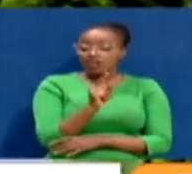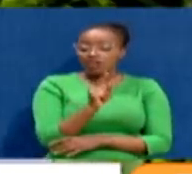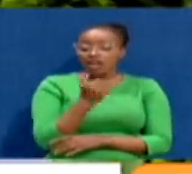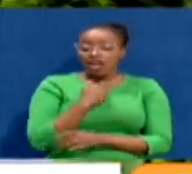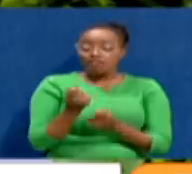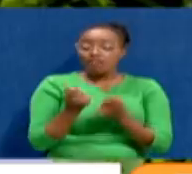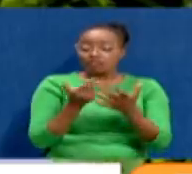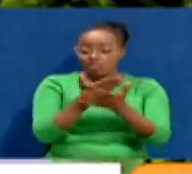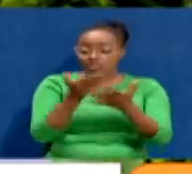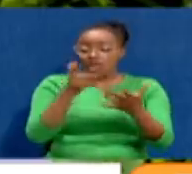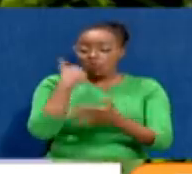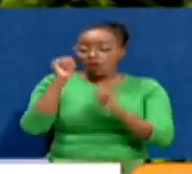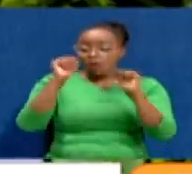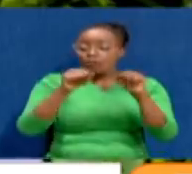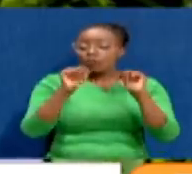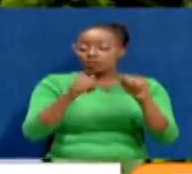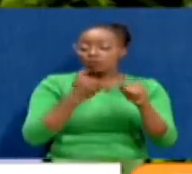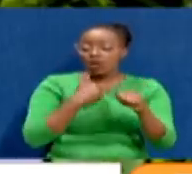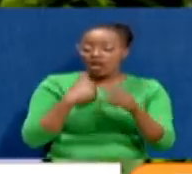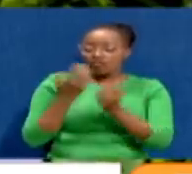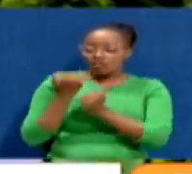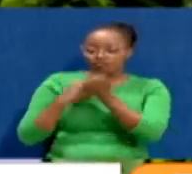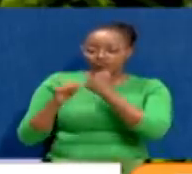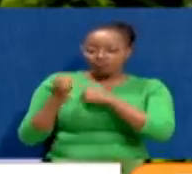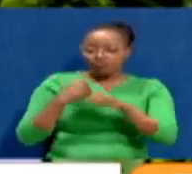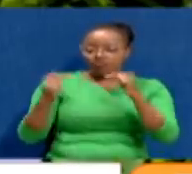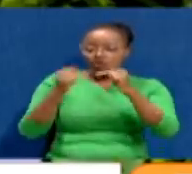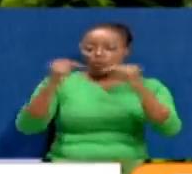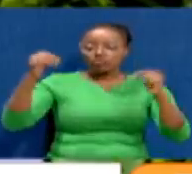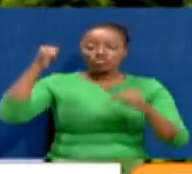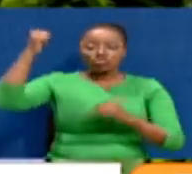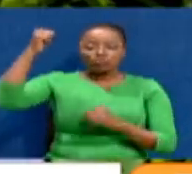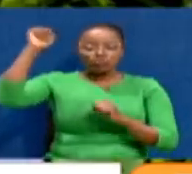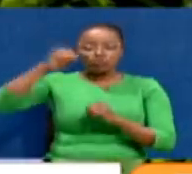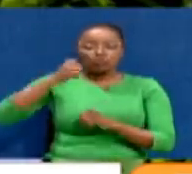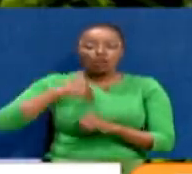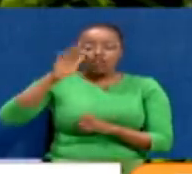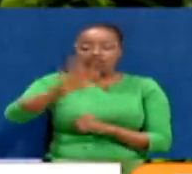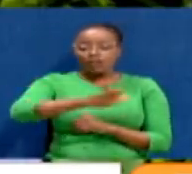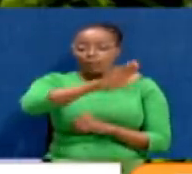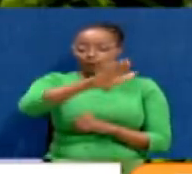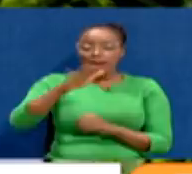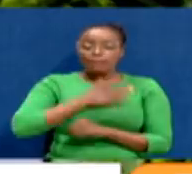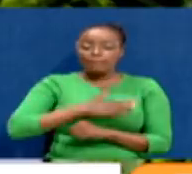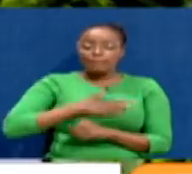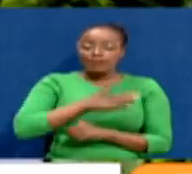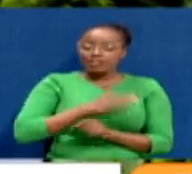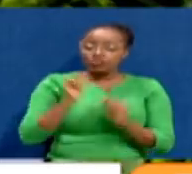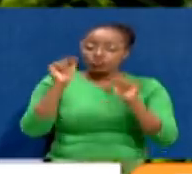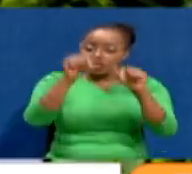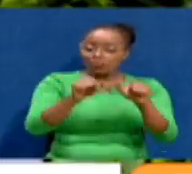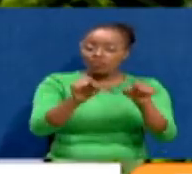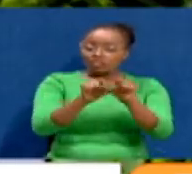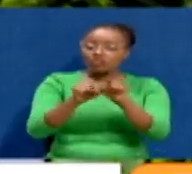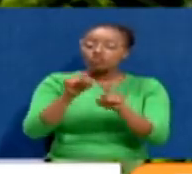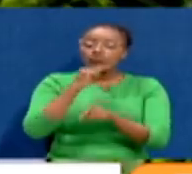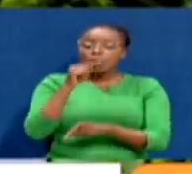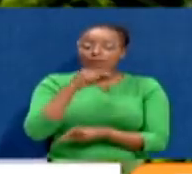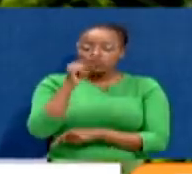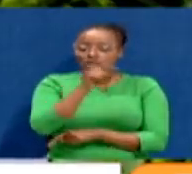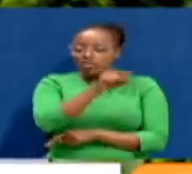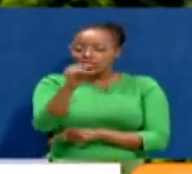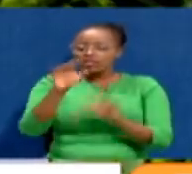quite a number of them who can play robust opposition politics in parliament. Please come out and mention